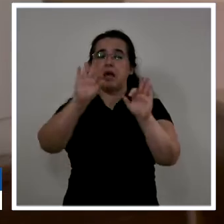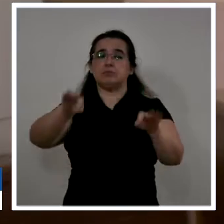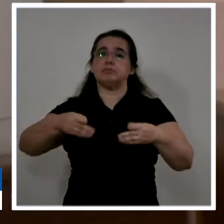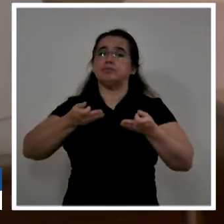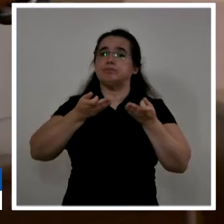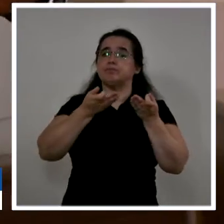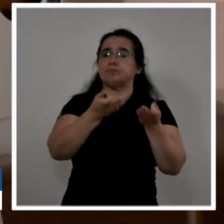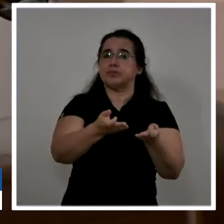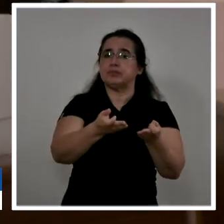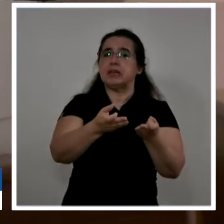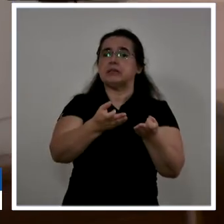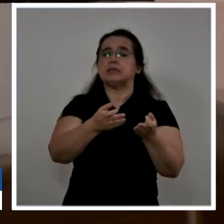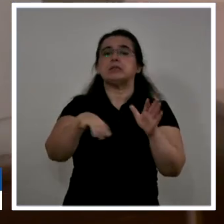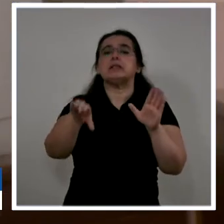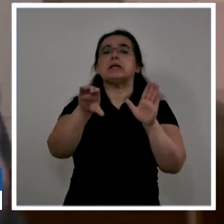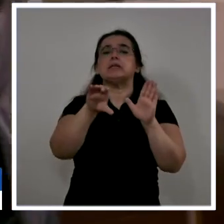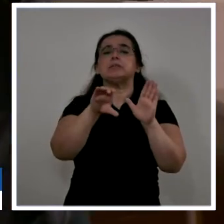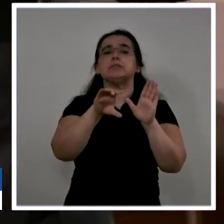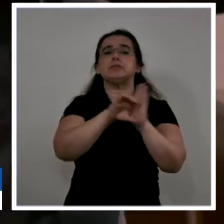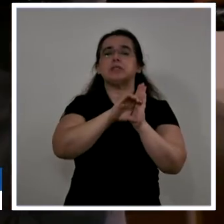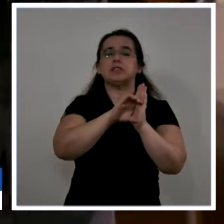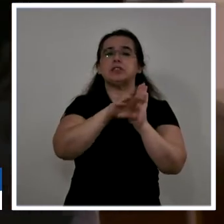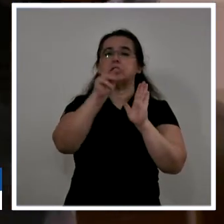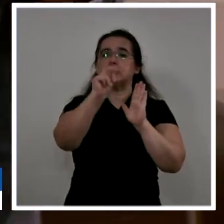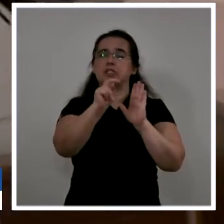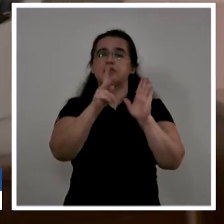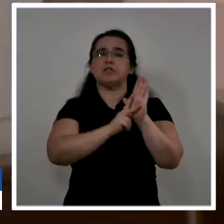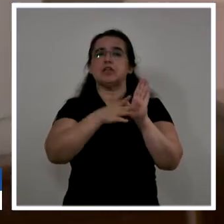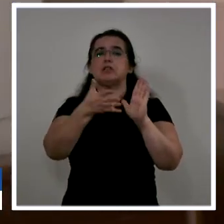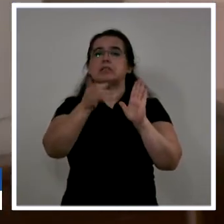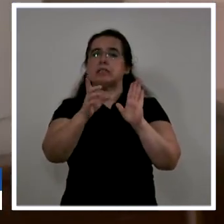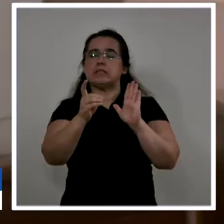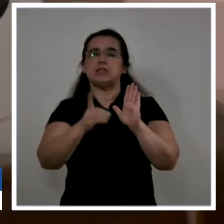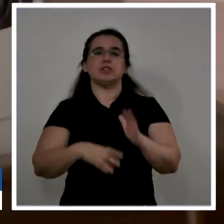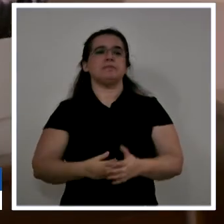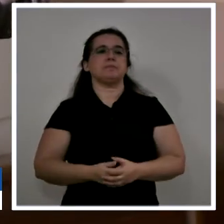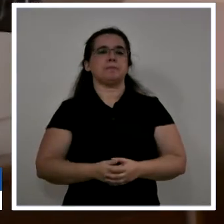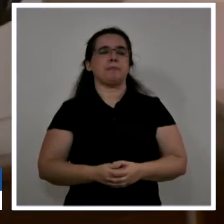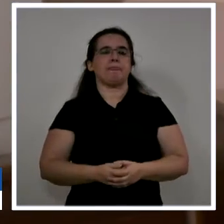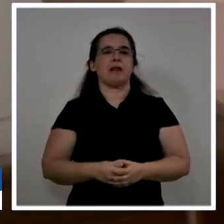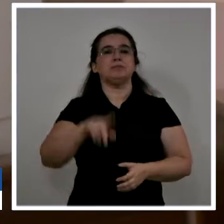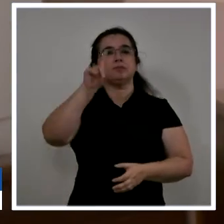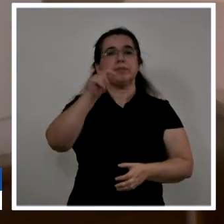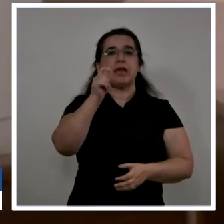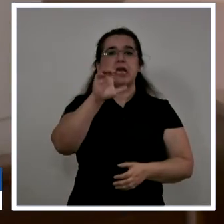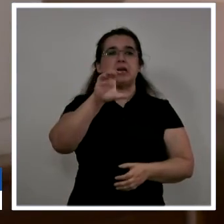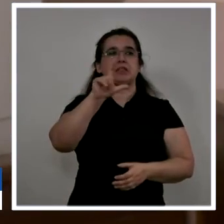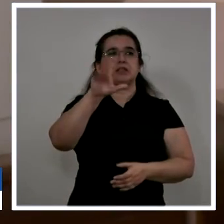que esta é a mesma força de que fala o capítulo 3, versículo 16 de Gênesis. And Ecclesiastes